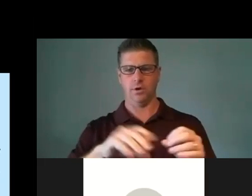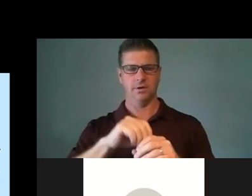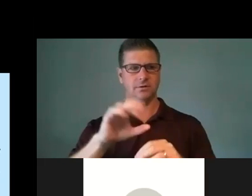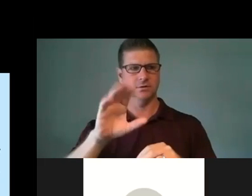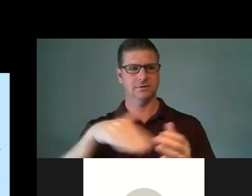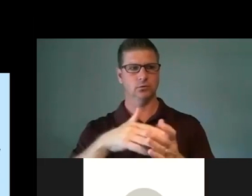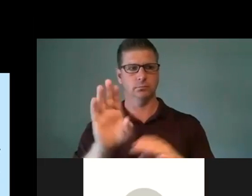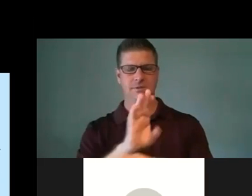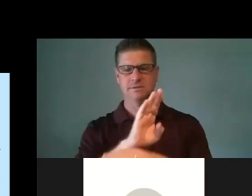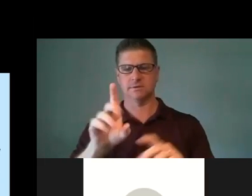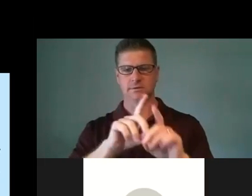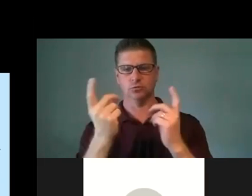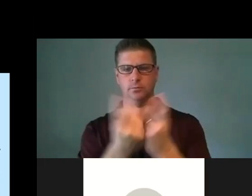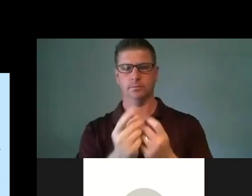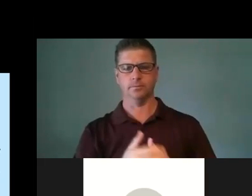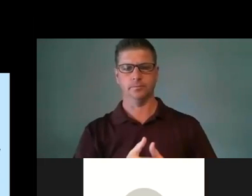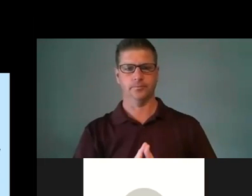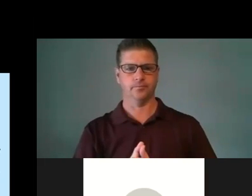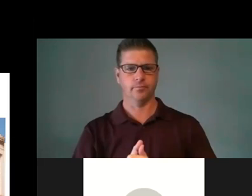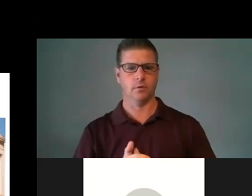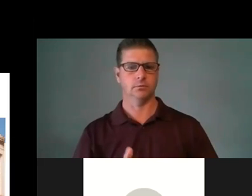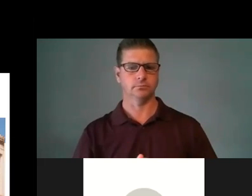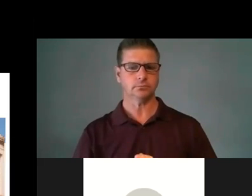Business District. Next slide, please.